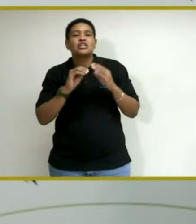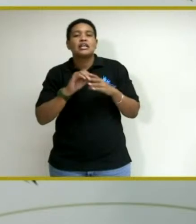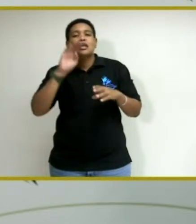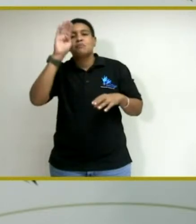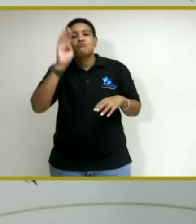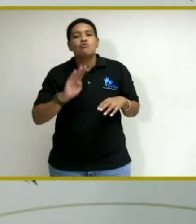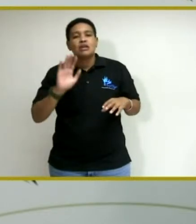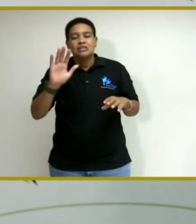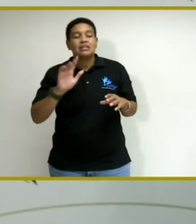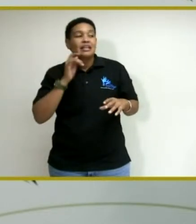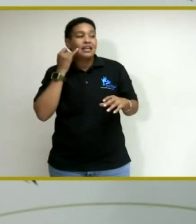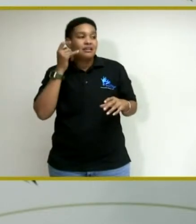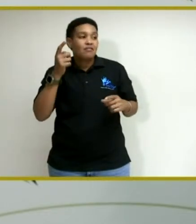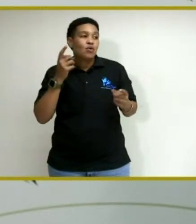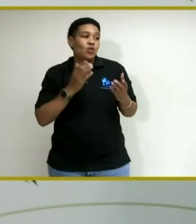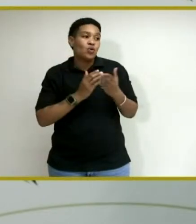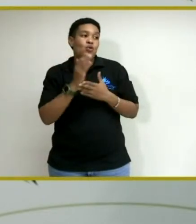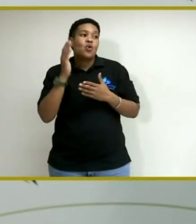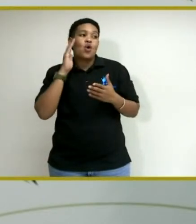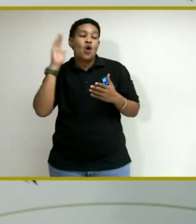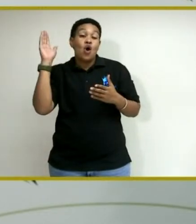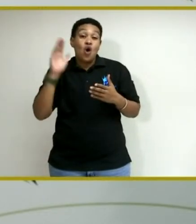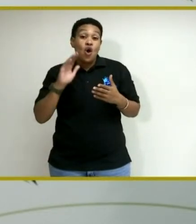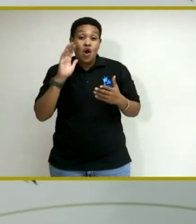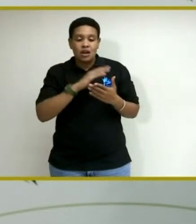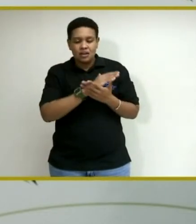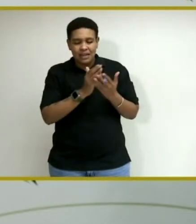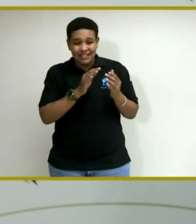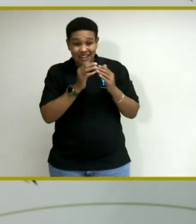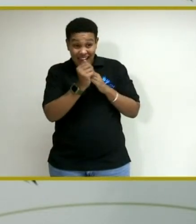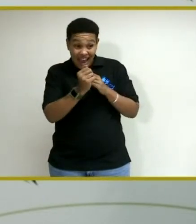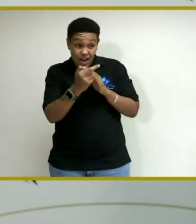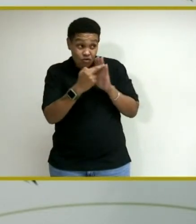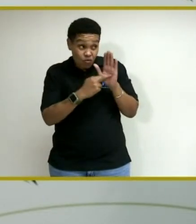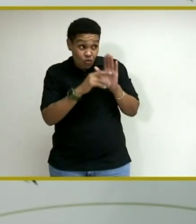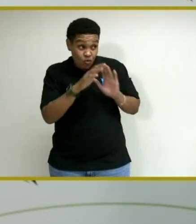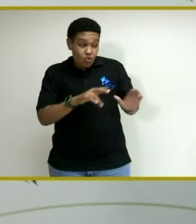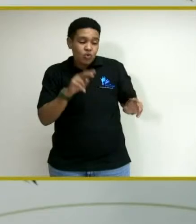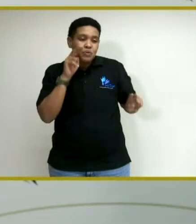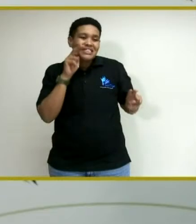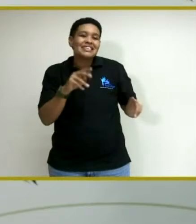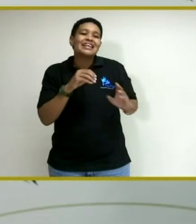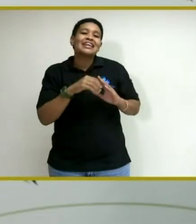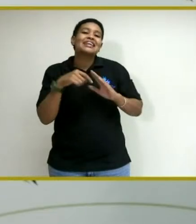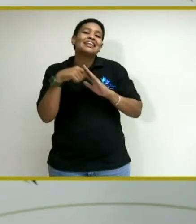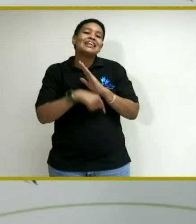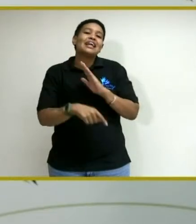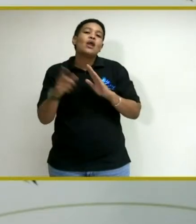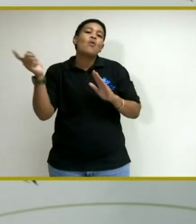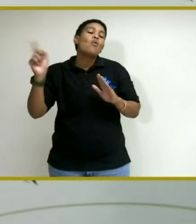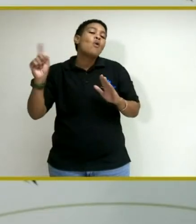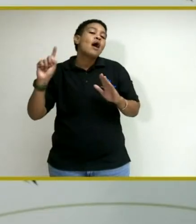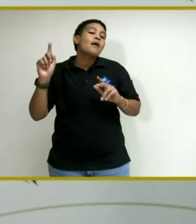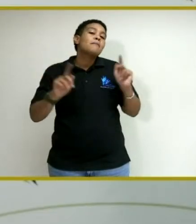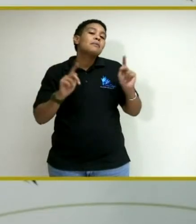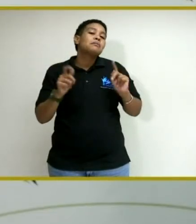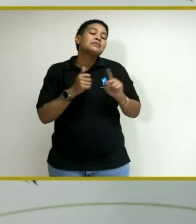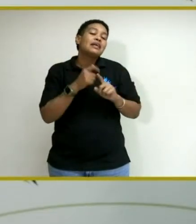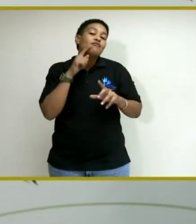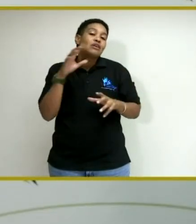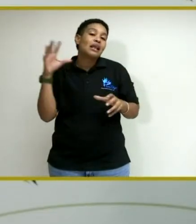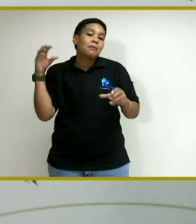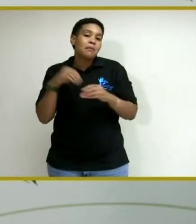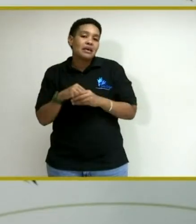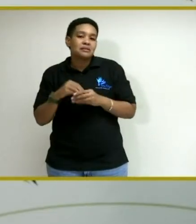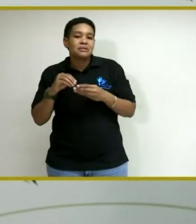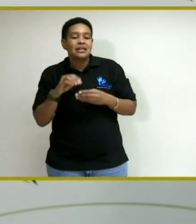Brazil. And if you go through all of the guidelines, you will see in detail where persons participated